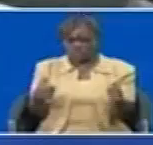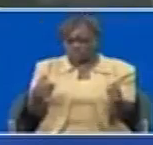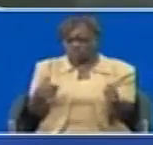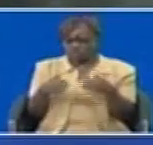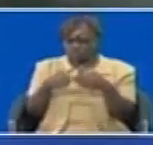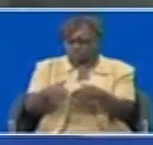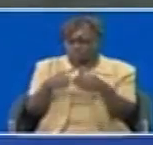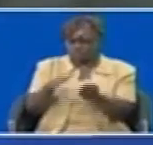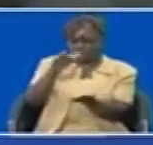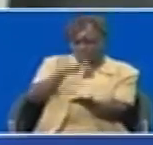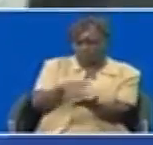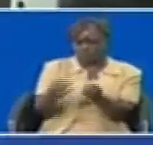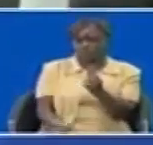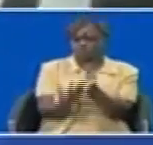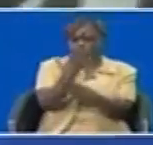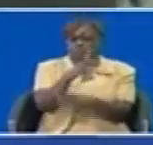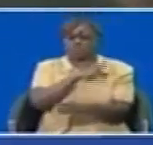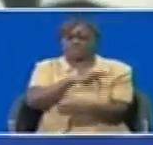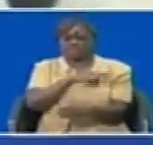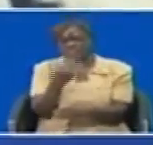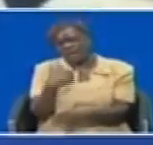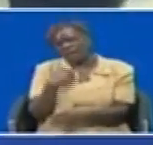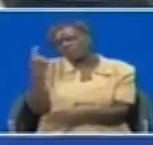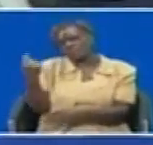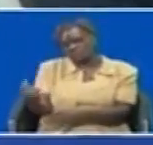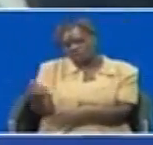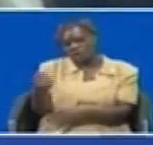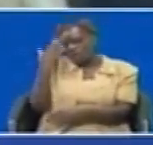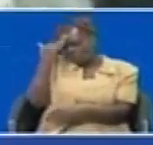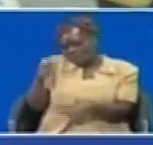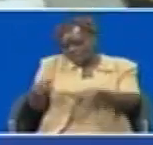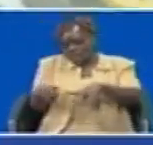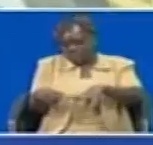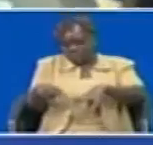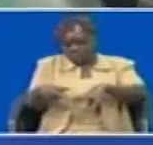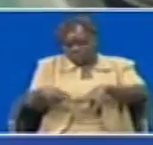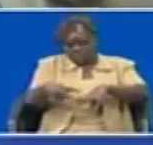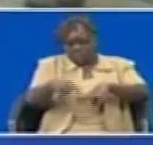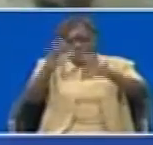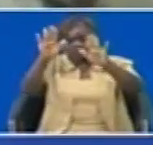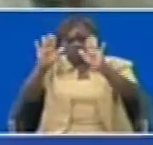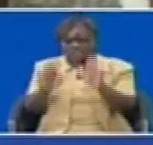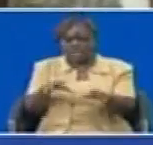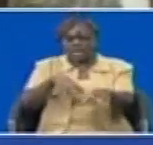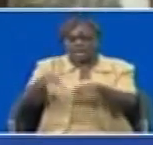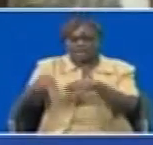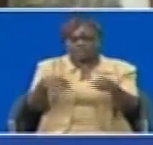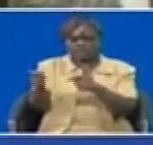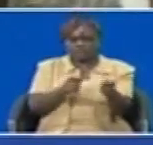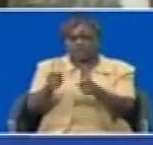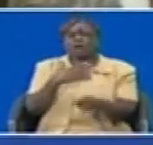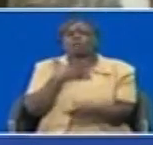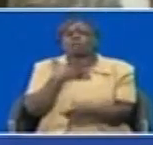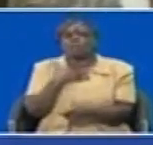reducing productivity rate in your flock. Thus, hoof trimming is an essential part of animal management. I would